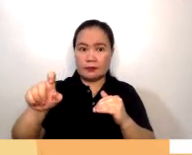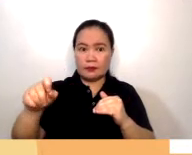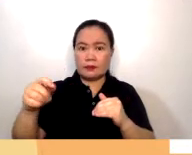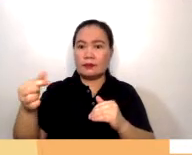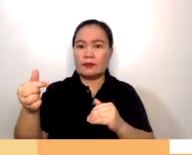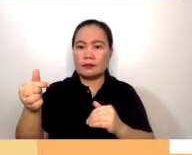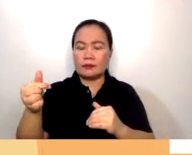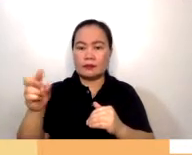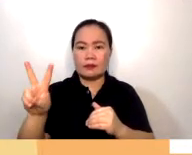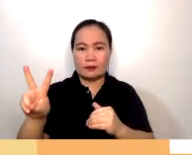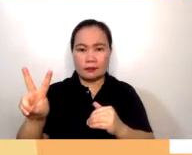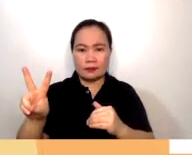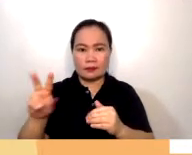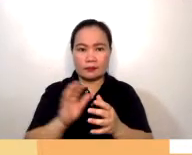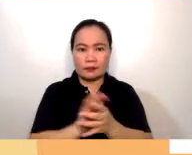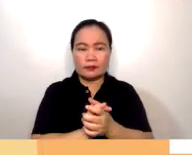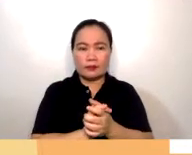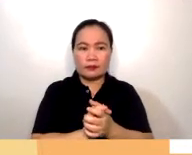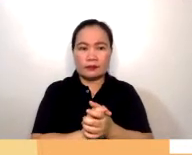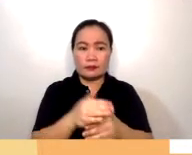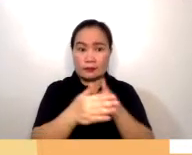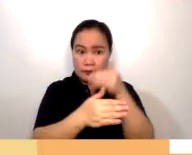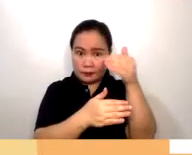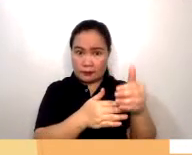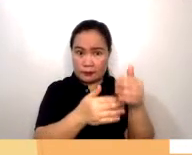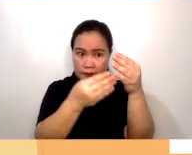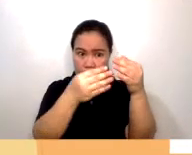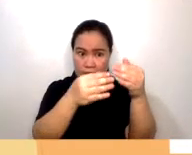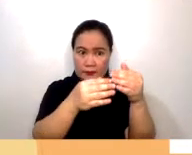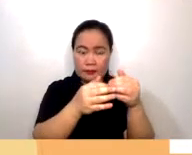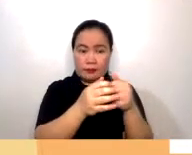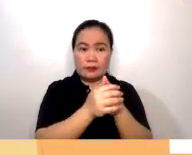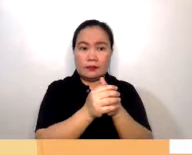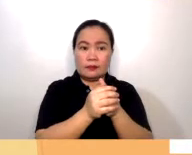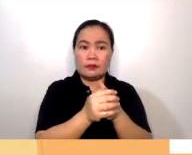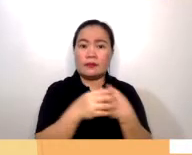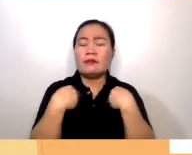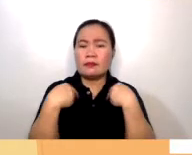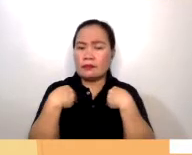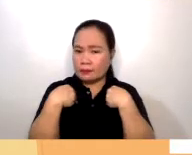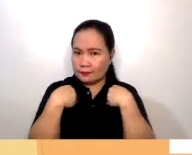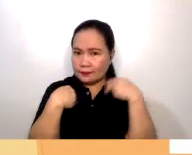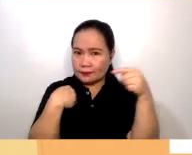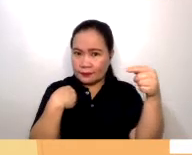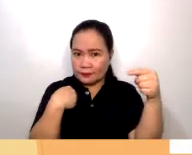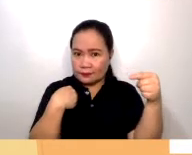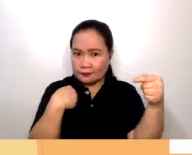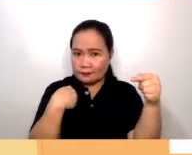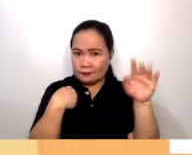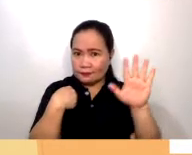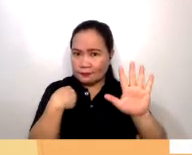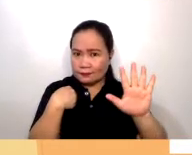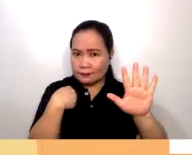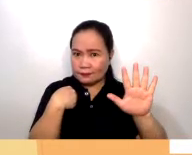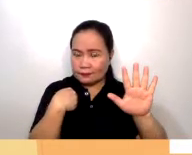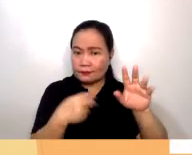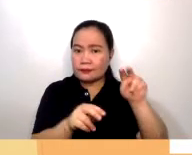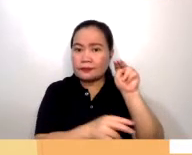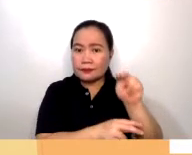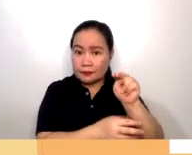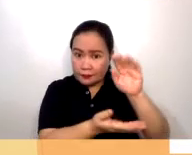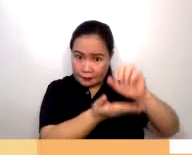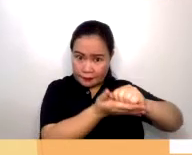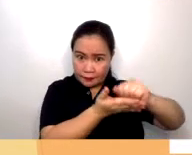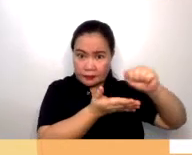negative 3x plus 2. Next, since meron pa tayong coefficient in